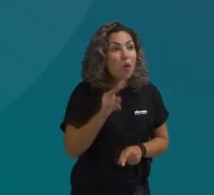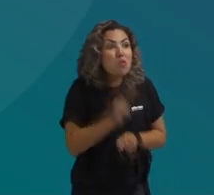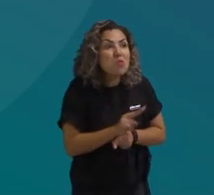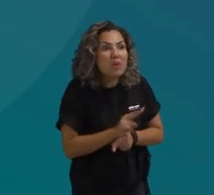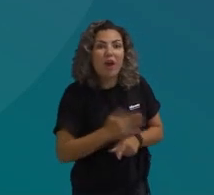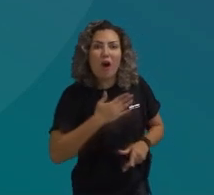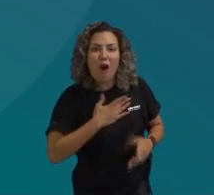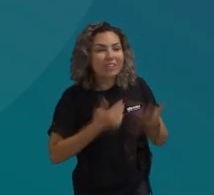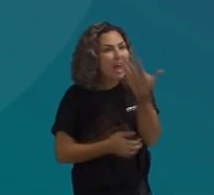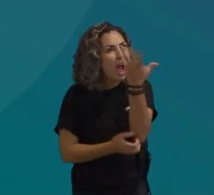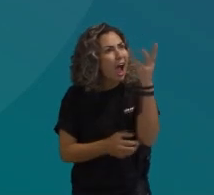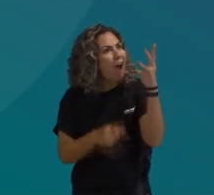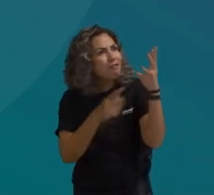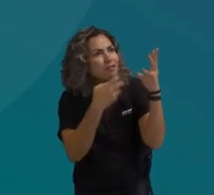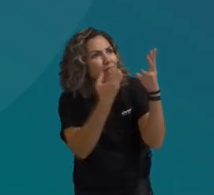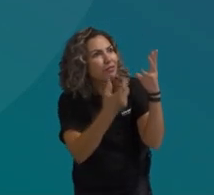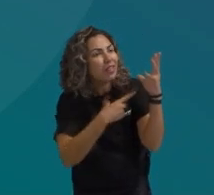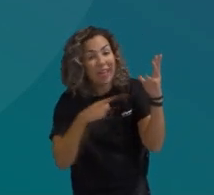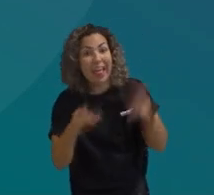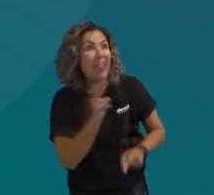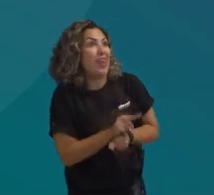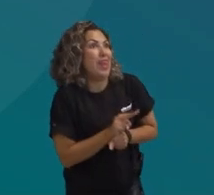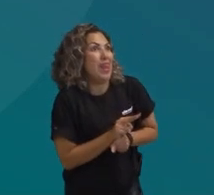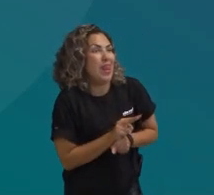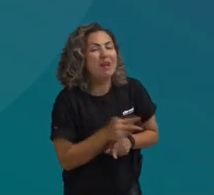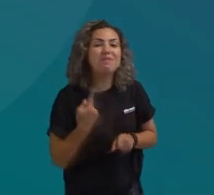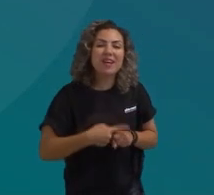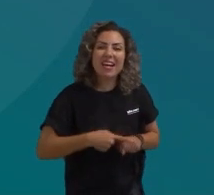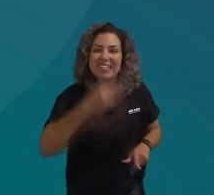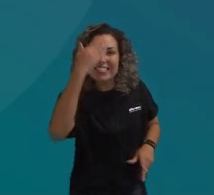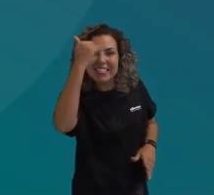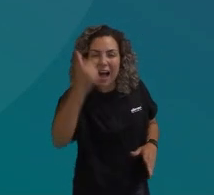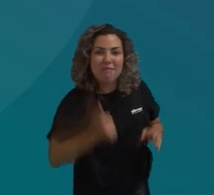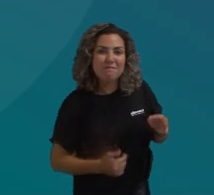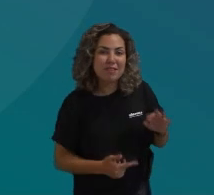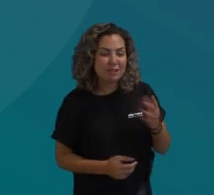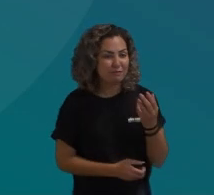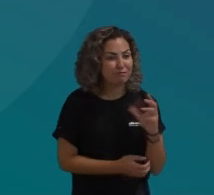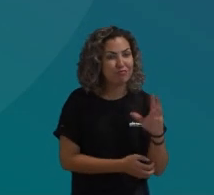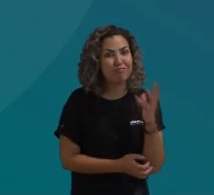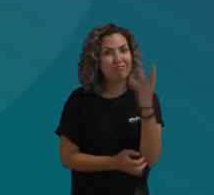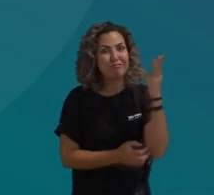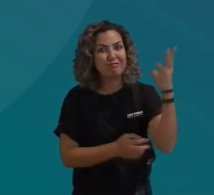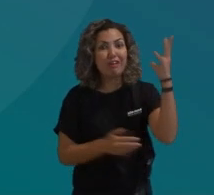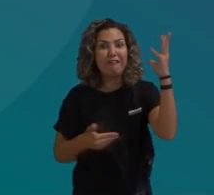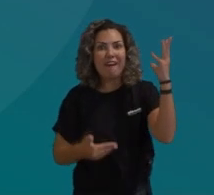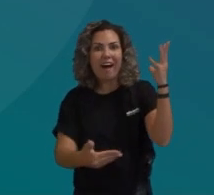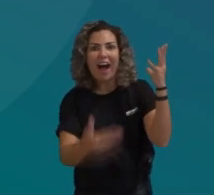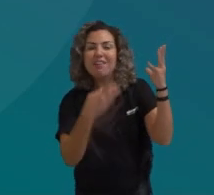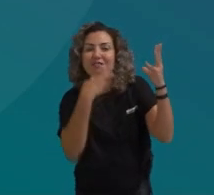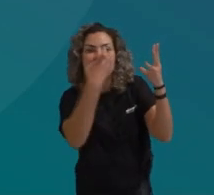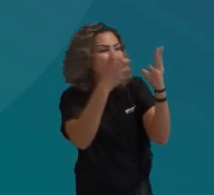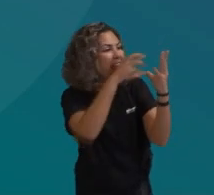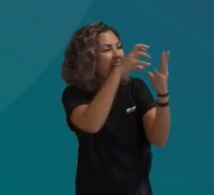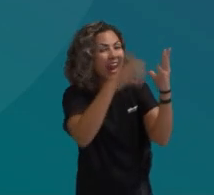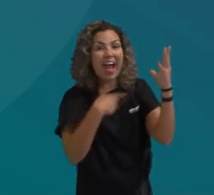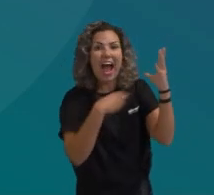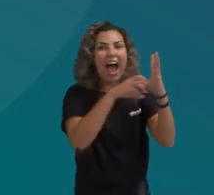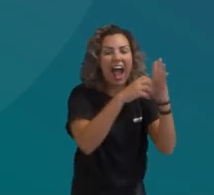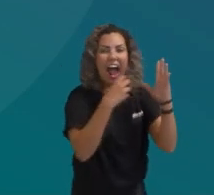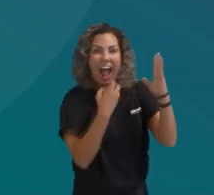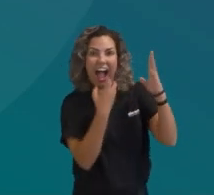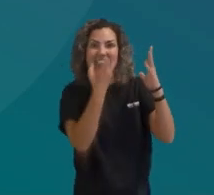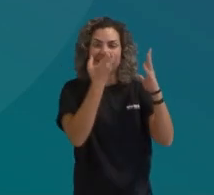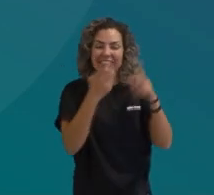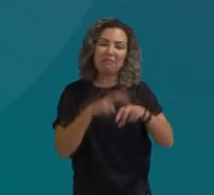they know that those trees will soon give them fruits to eat. And these fruit trees are not only important for the